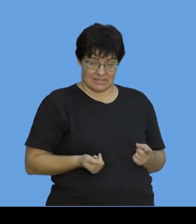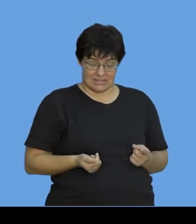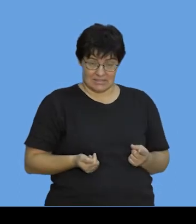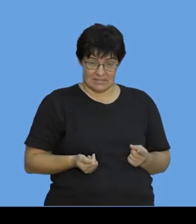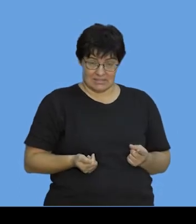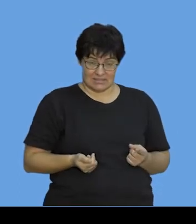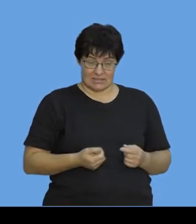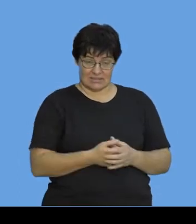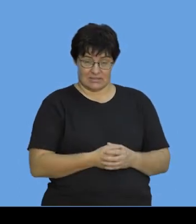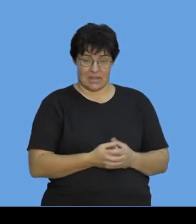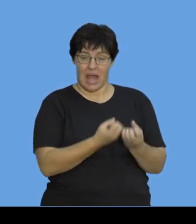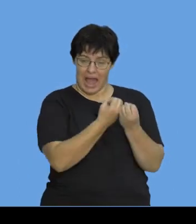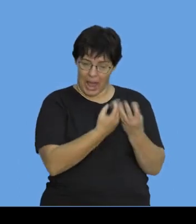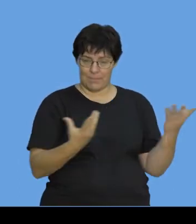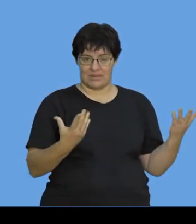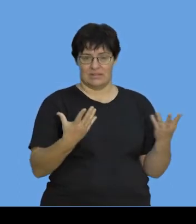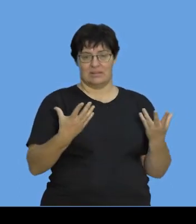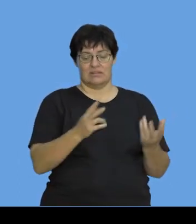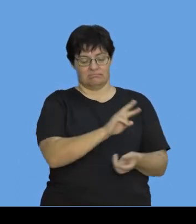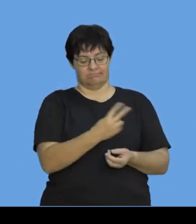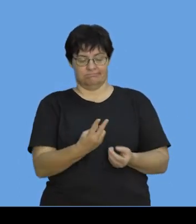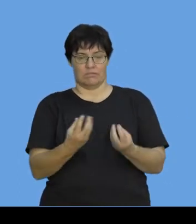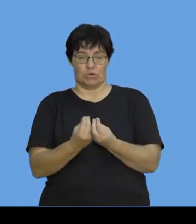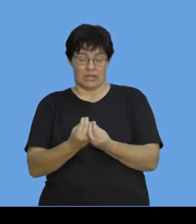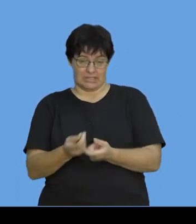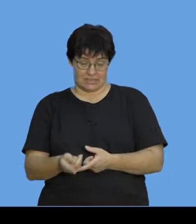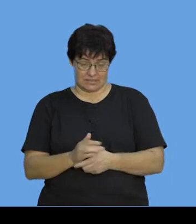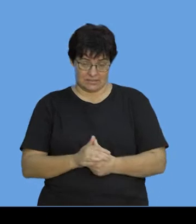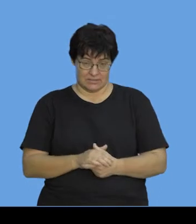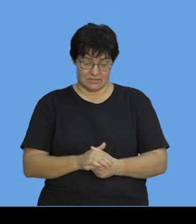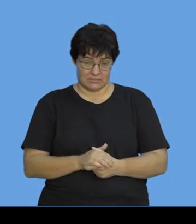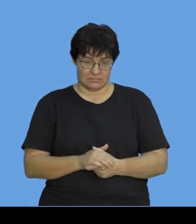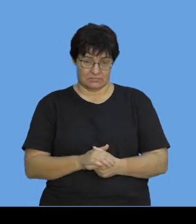So this is the expected amount of product, okay,